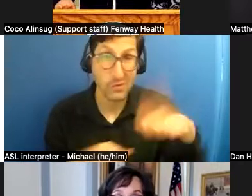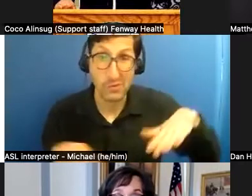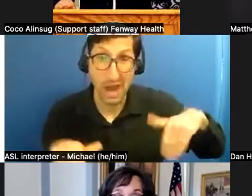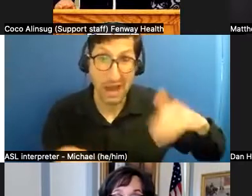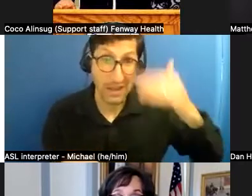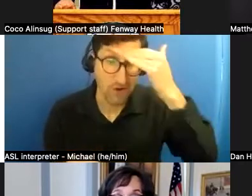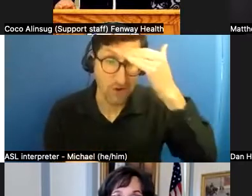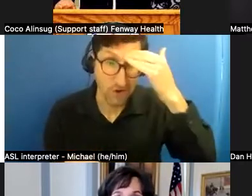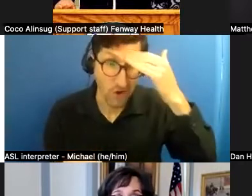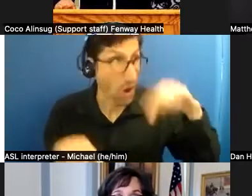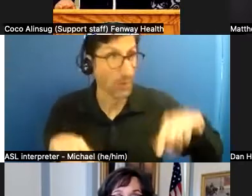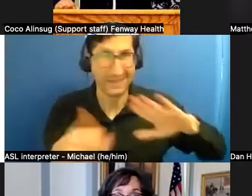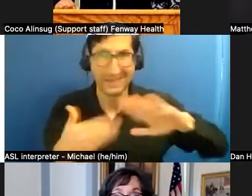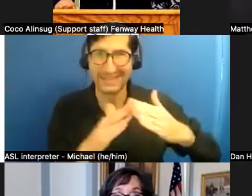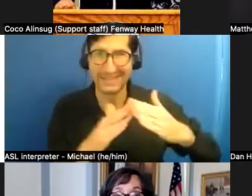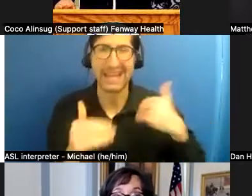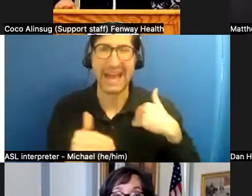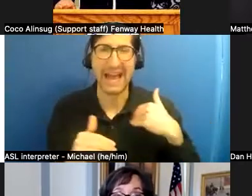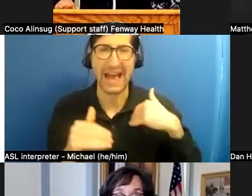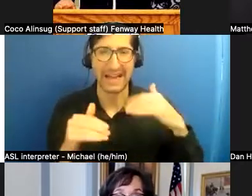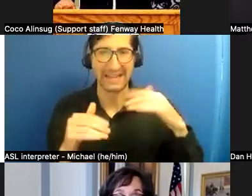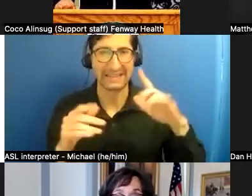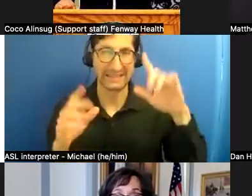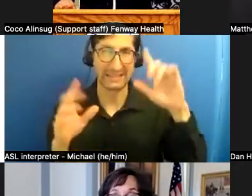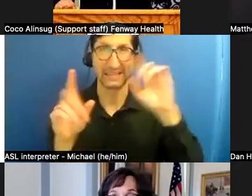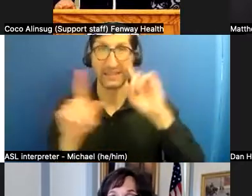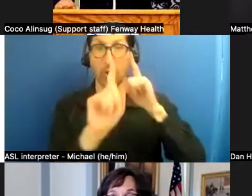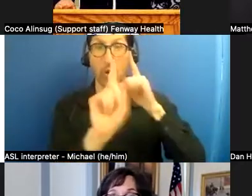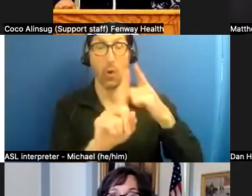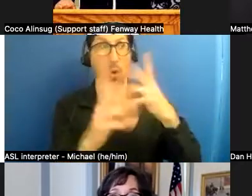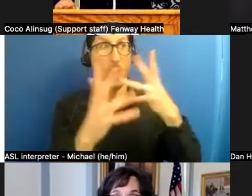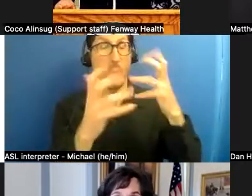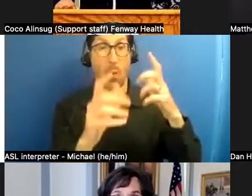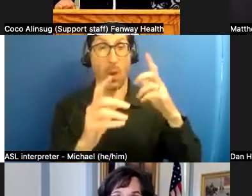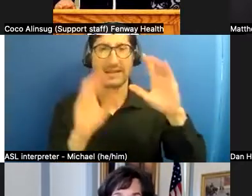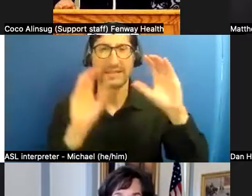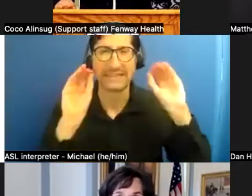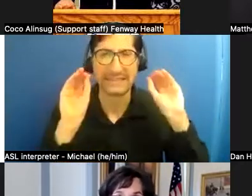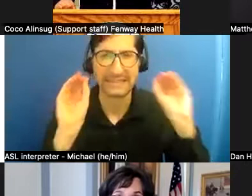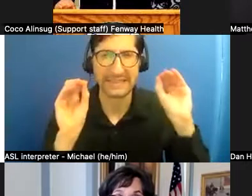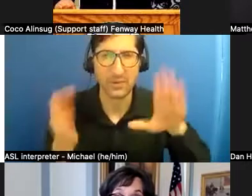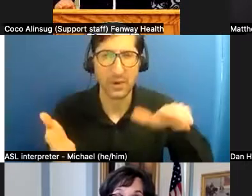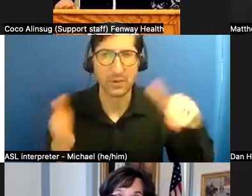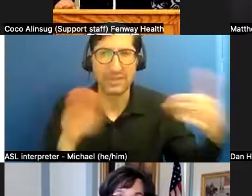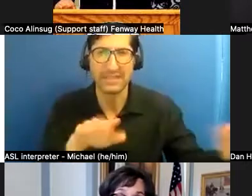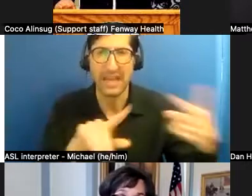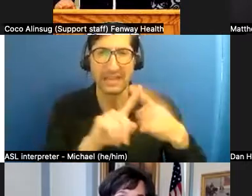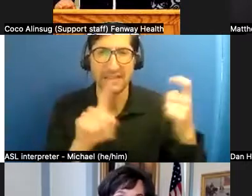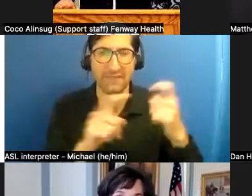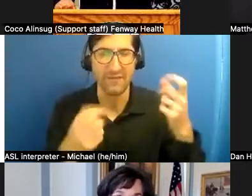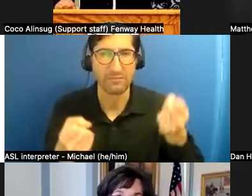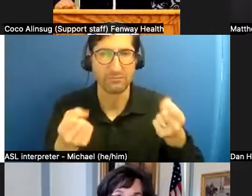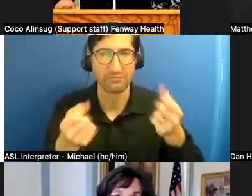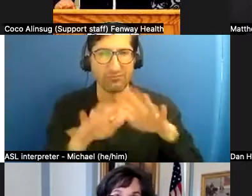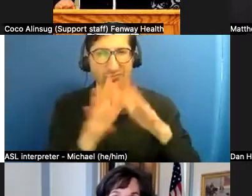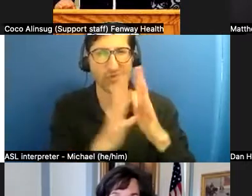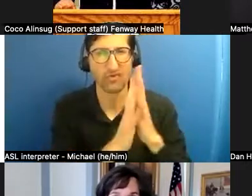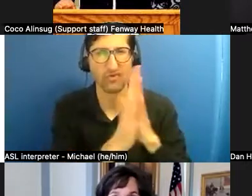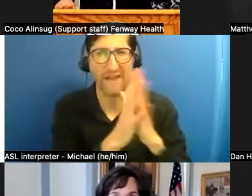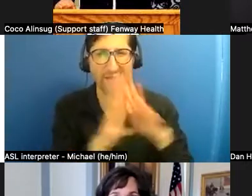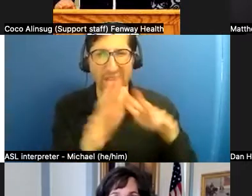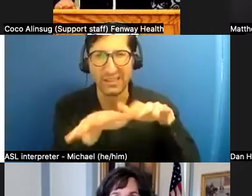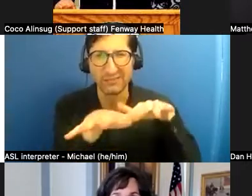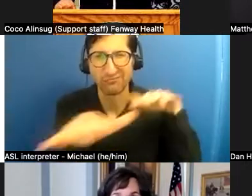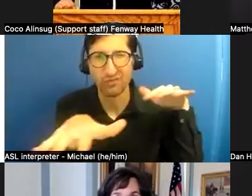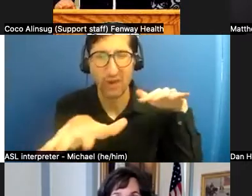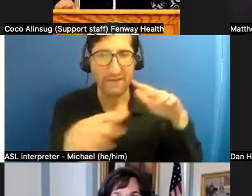Vision Zero action plan to build towards a goal of zero deaths from traffic-related